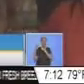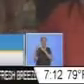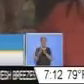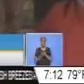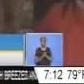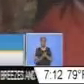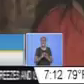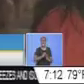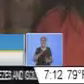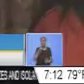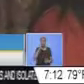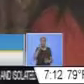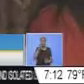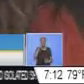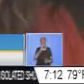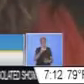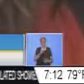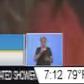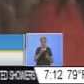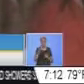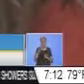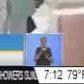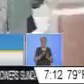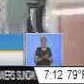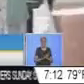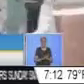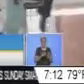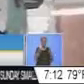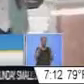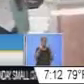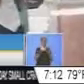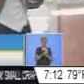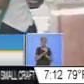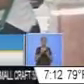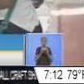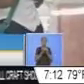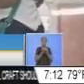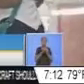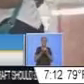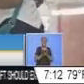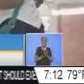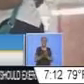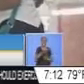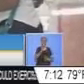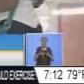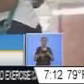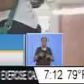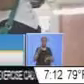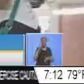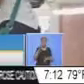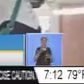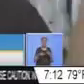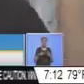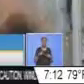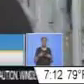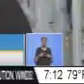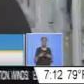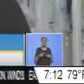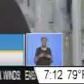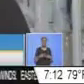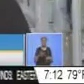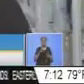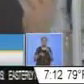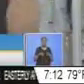Nassau. And hopefully more cruise ship will come and, you know, more people will come. Point as well, the people that will come into